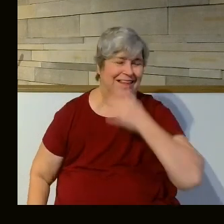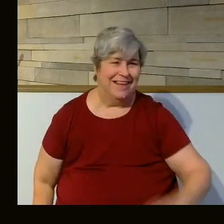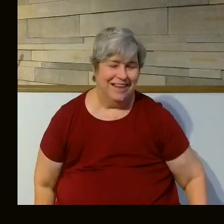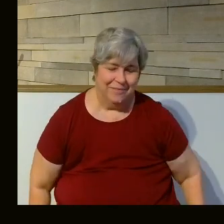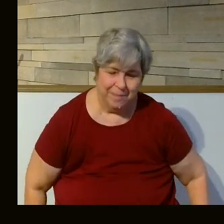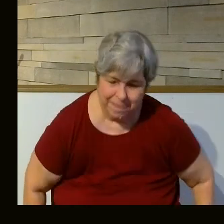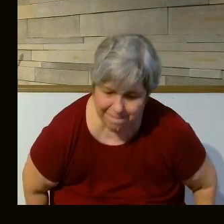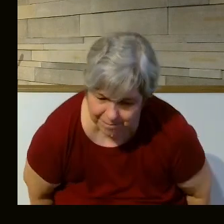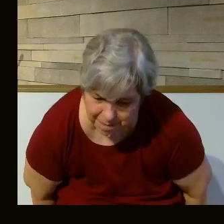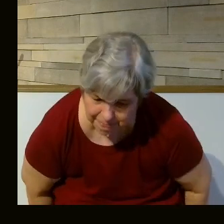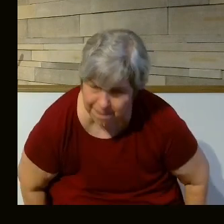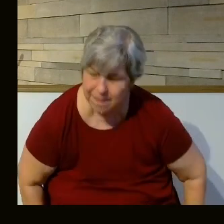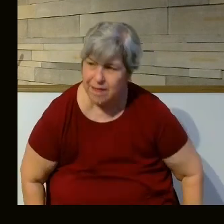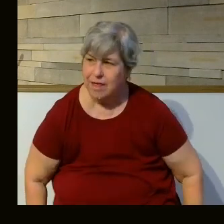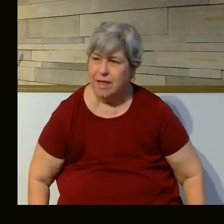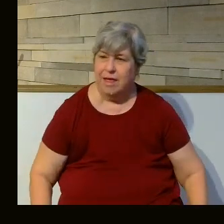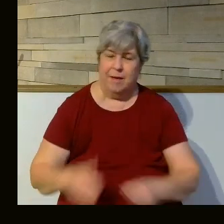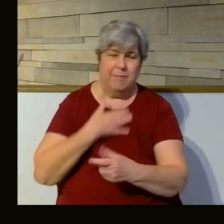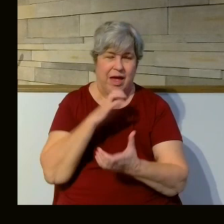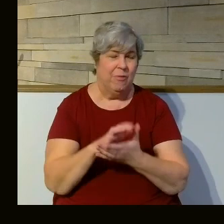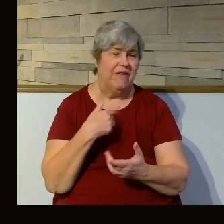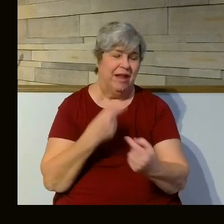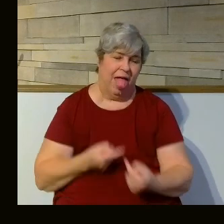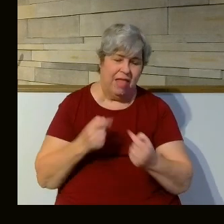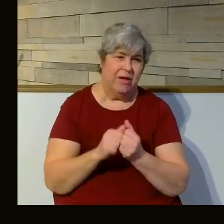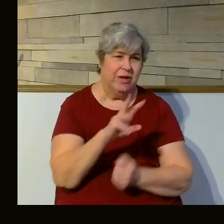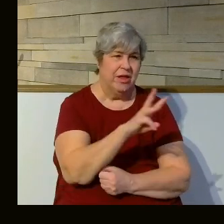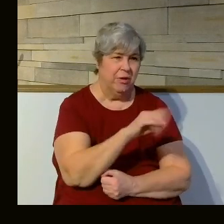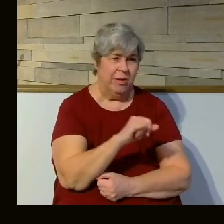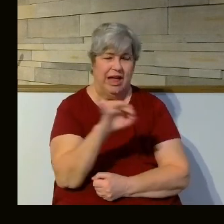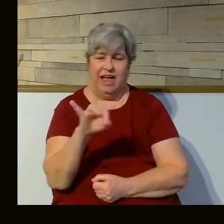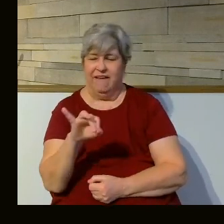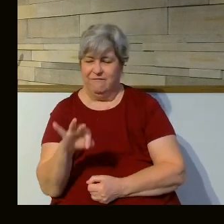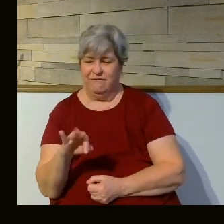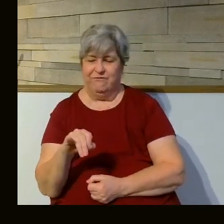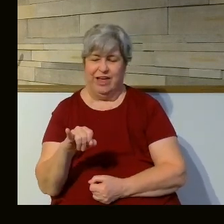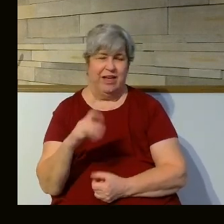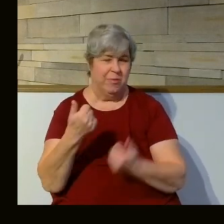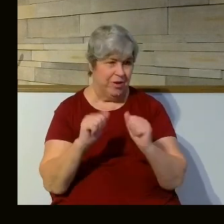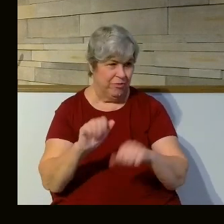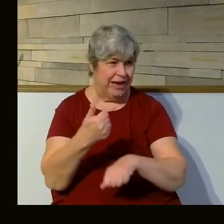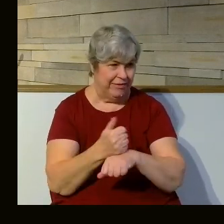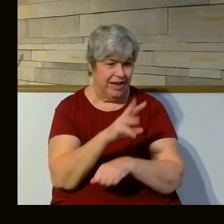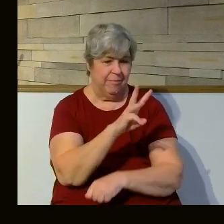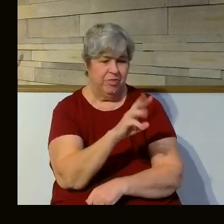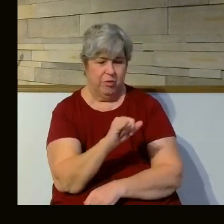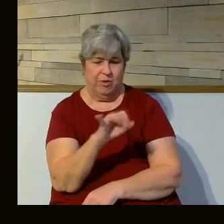I'll take yours. Kathy and I have been fighting about Wi-Fi, not each other. We've been trying to get Wi-Fi at our